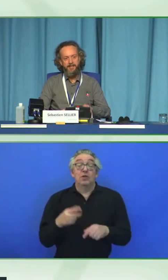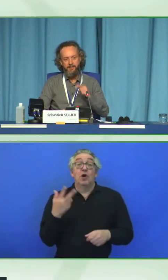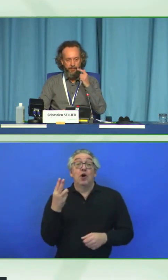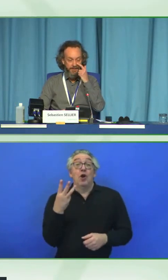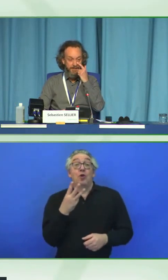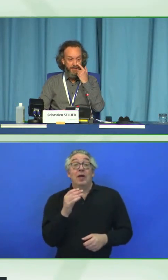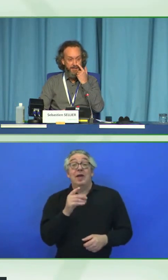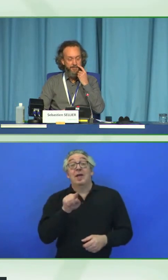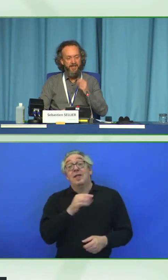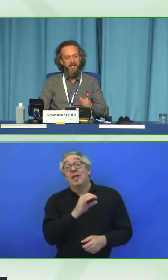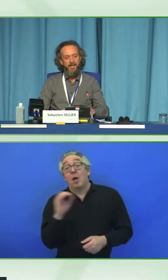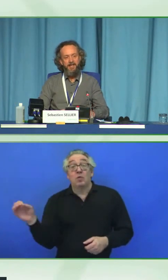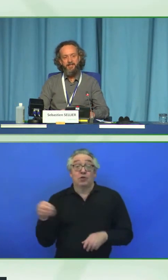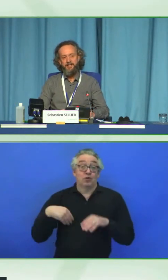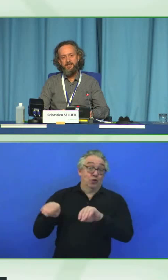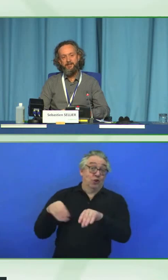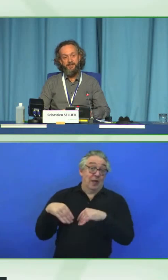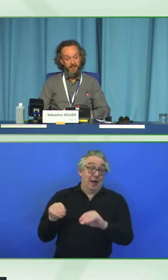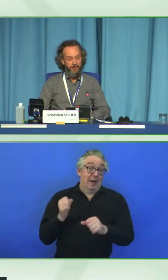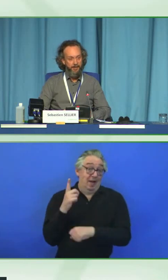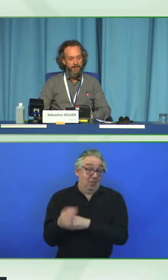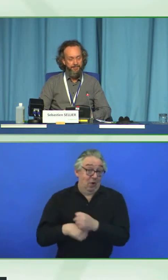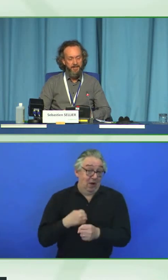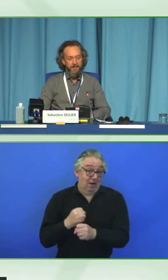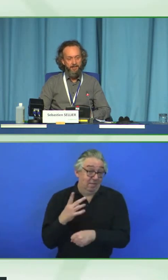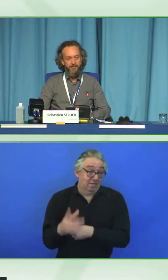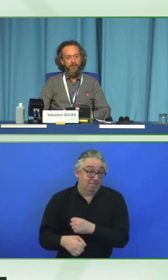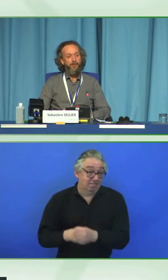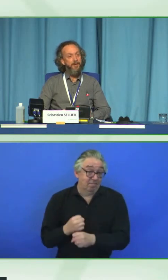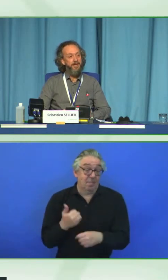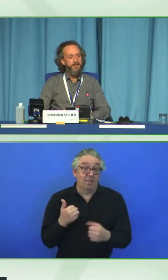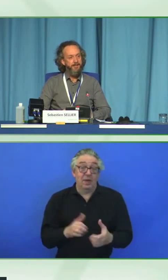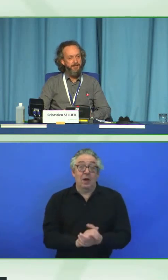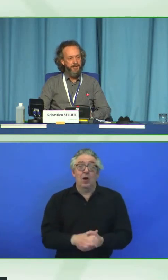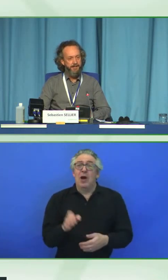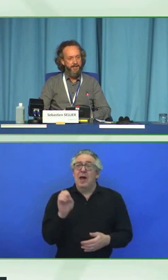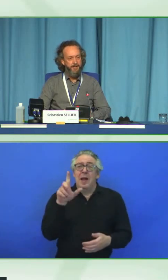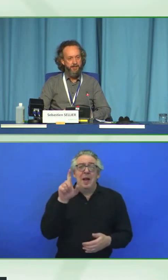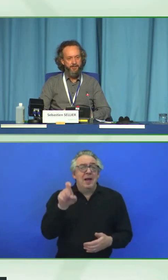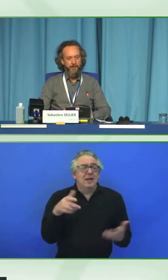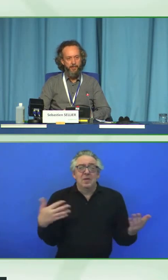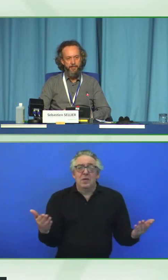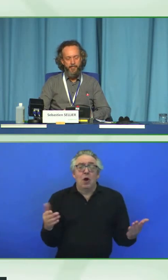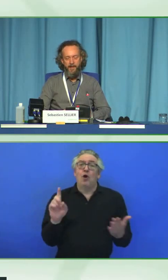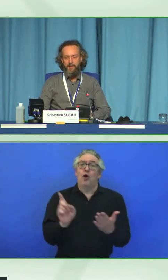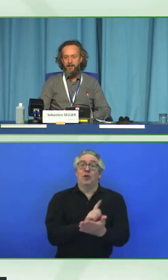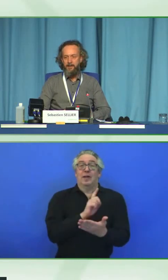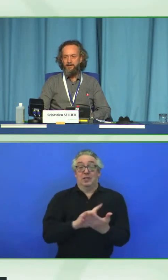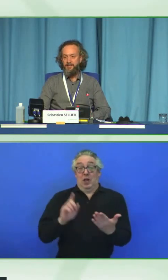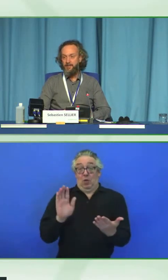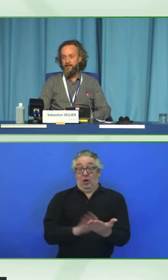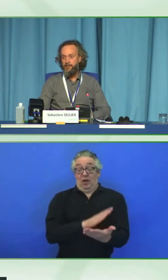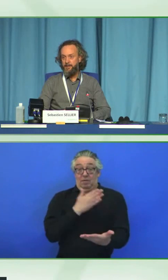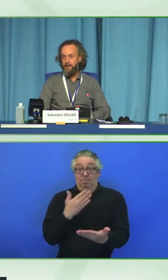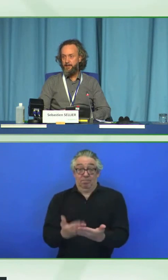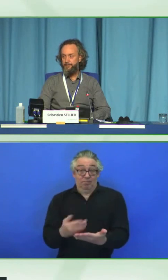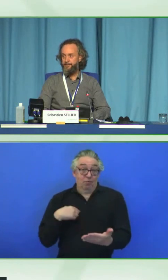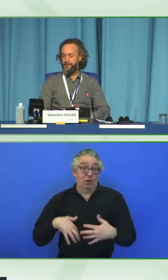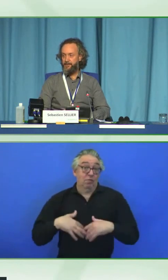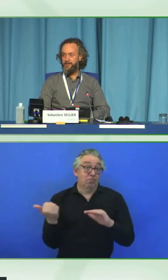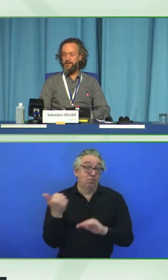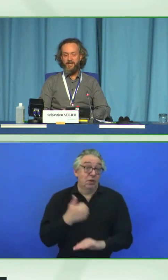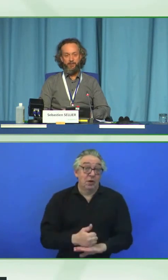So Elix, what it is? Elix is a dictionary that we created 10 years ago. A